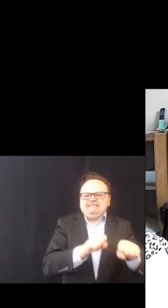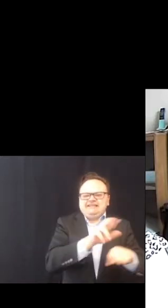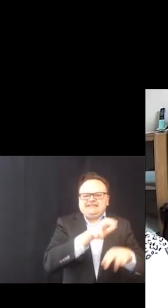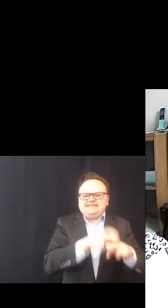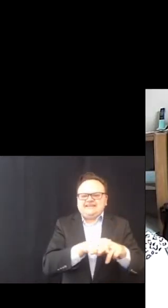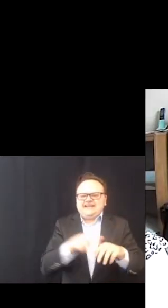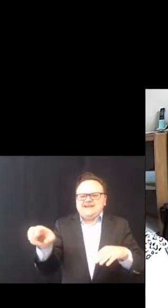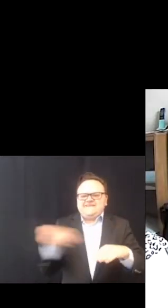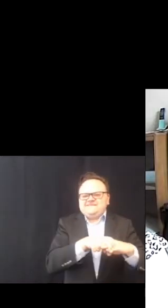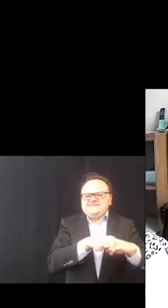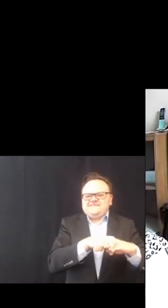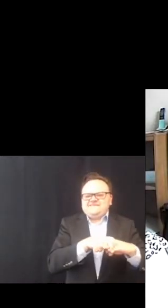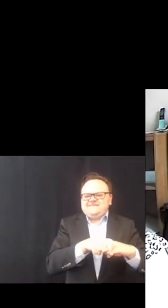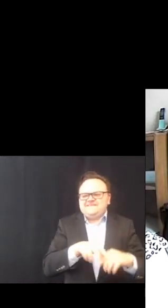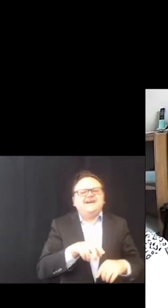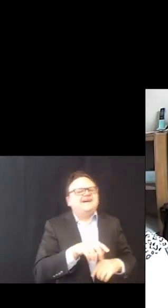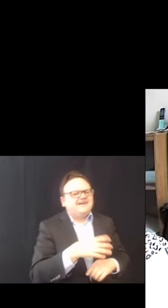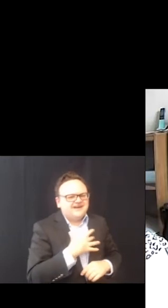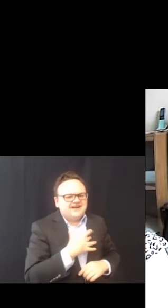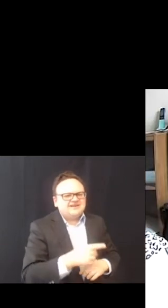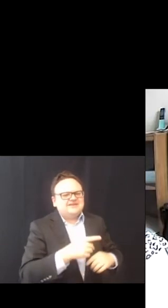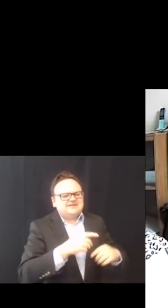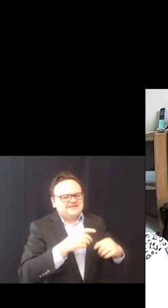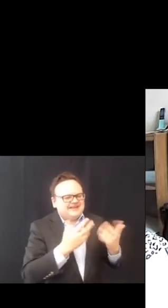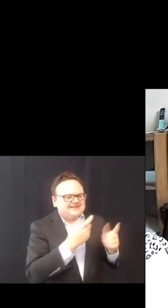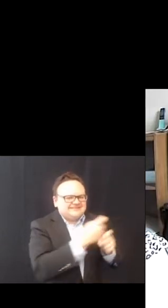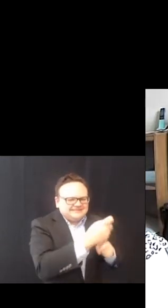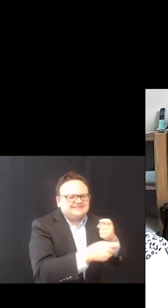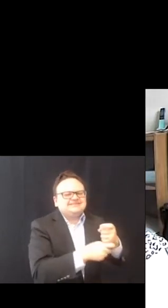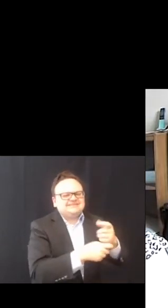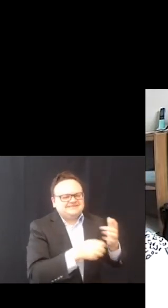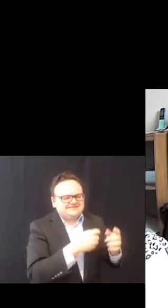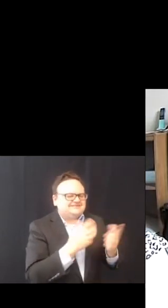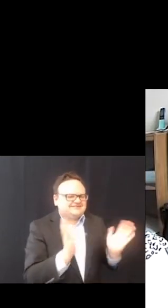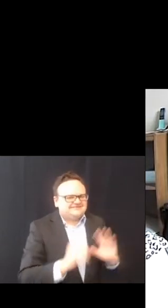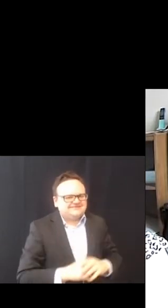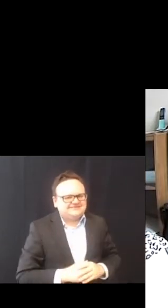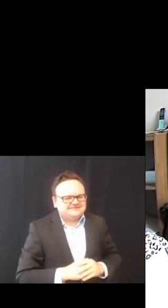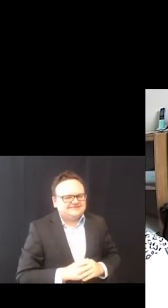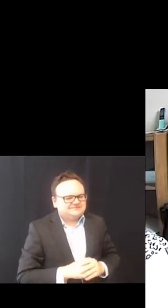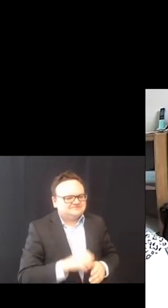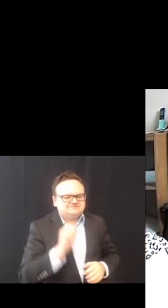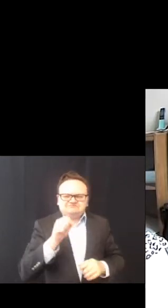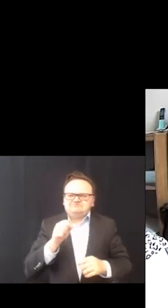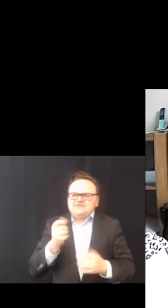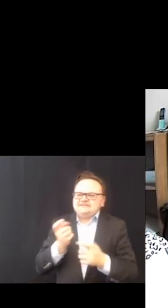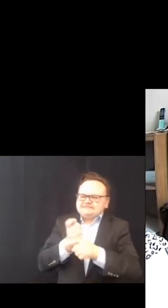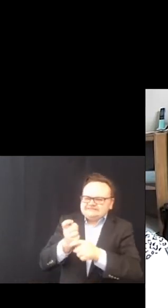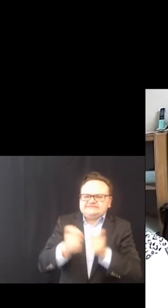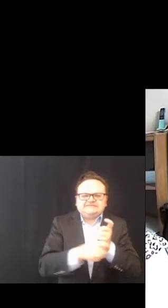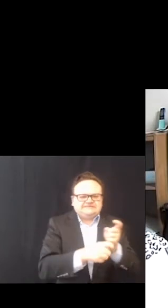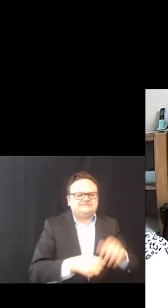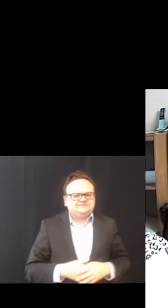So you guys like to give each other a hard time. Yeah. Do you feel like you're part of the team at Florida Bar?